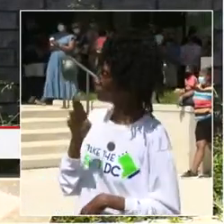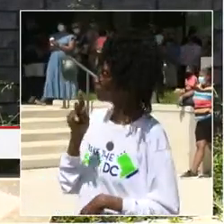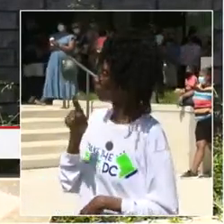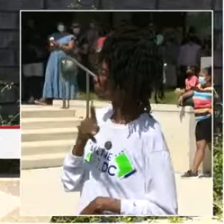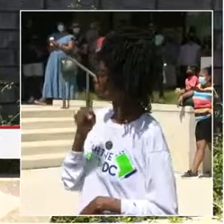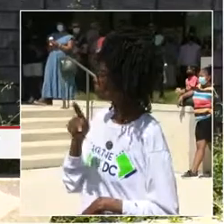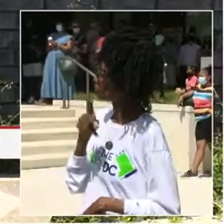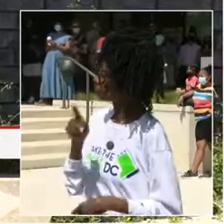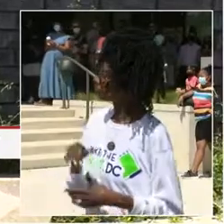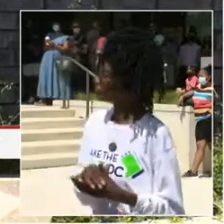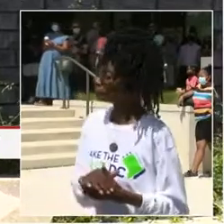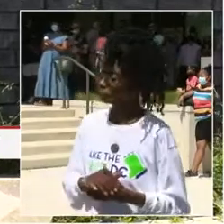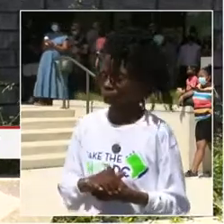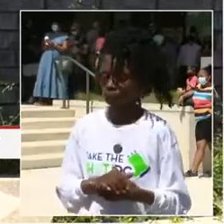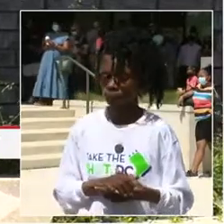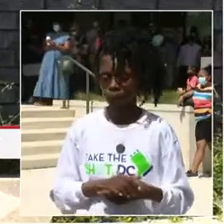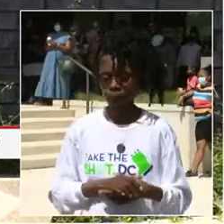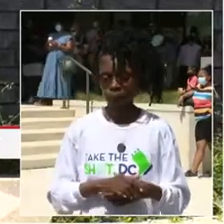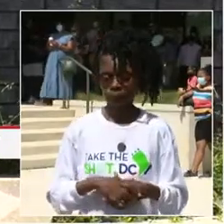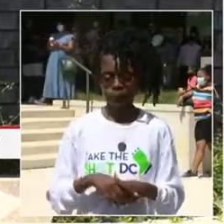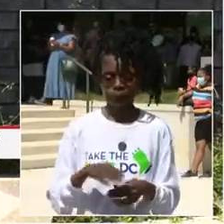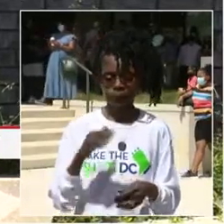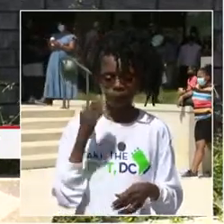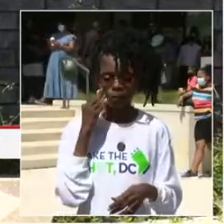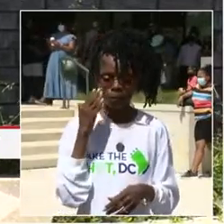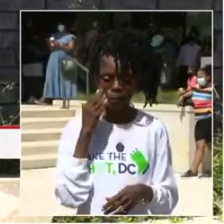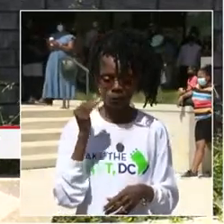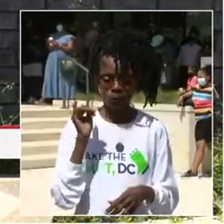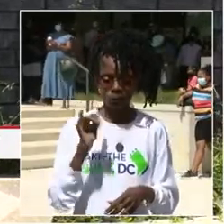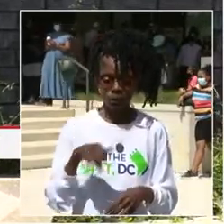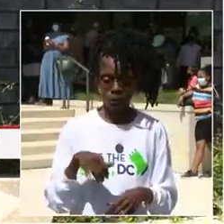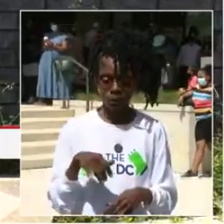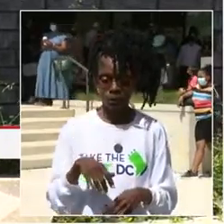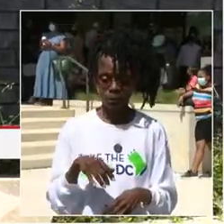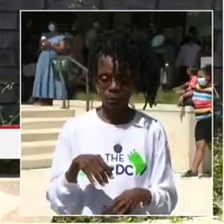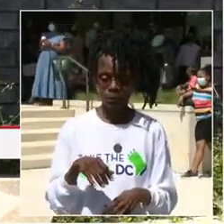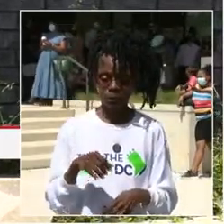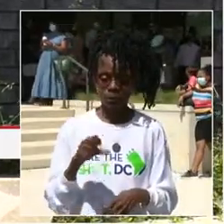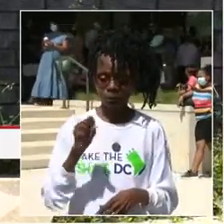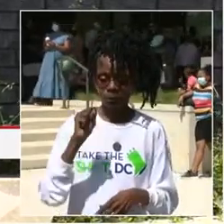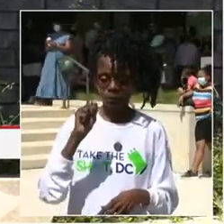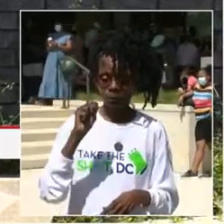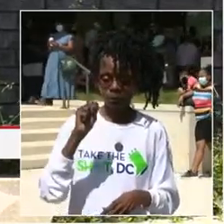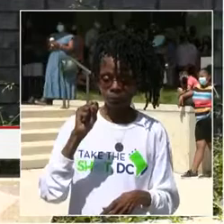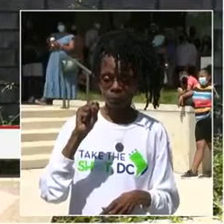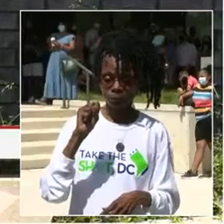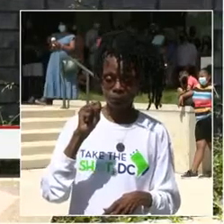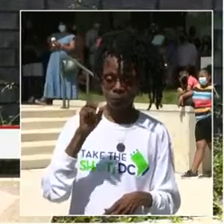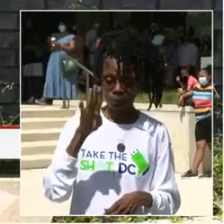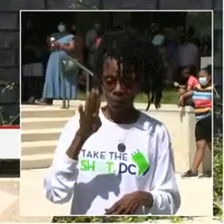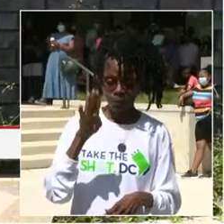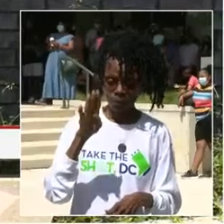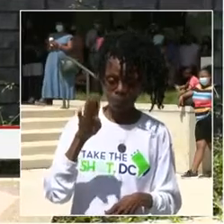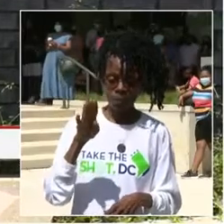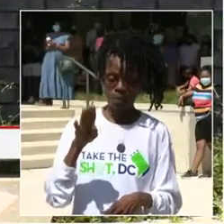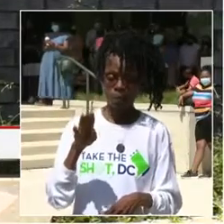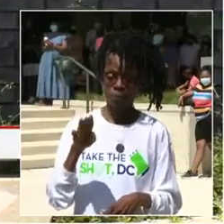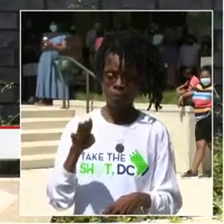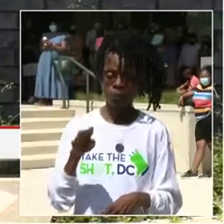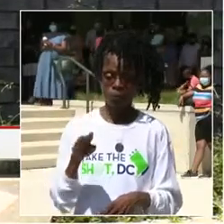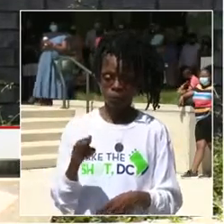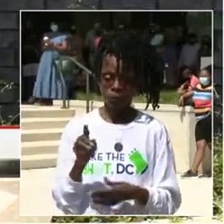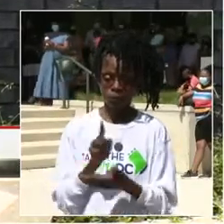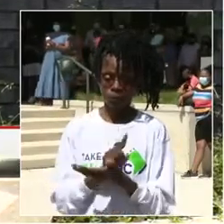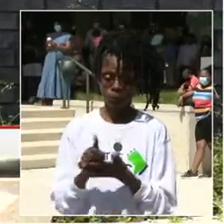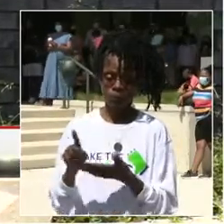So, you know, this is like Super Bowl week for D.C. Public Schools. And it's even a bigger Super Bowl week because our